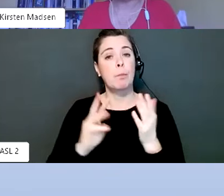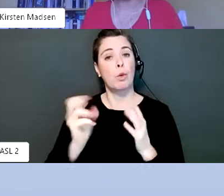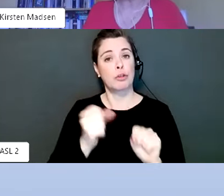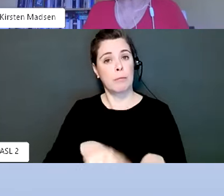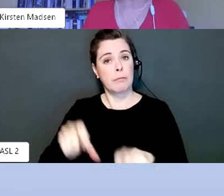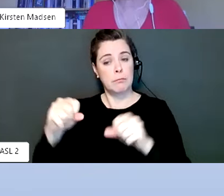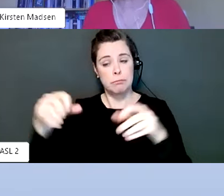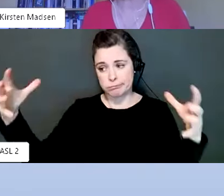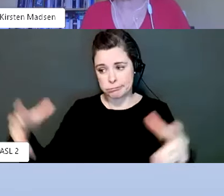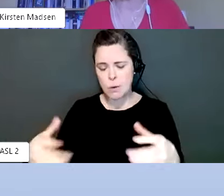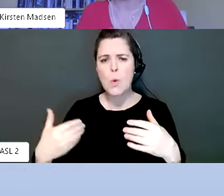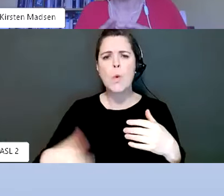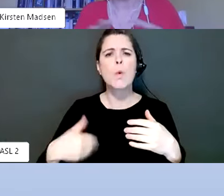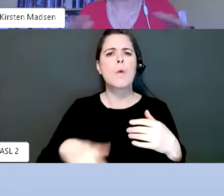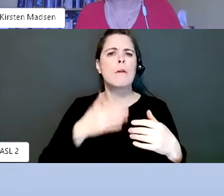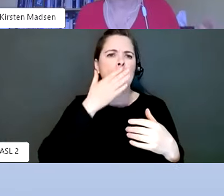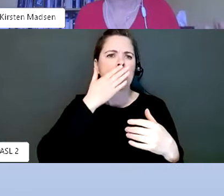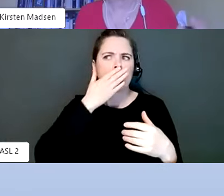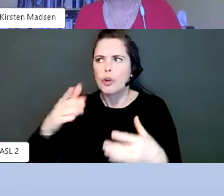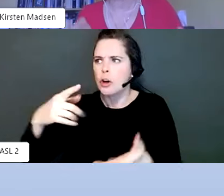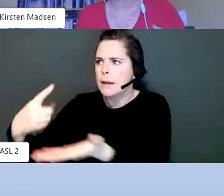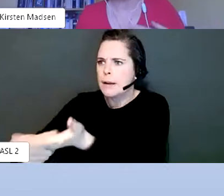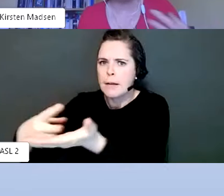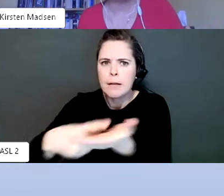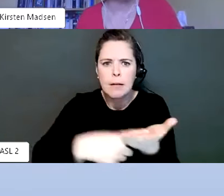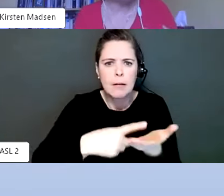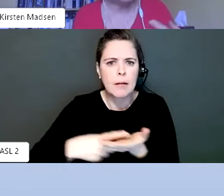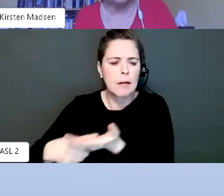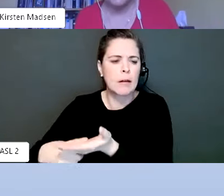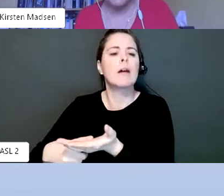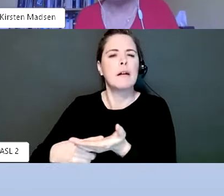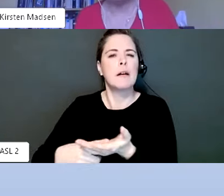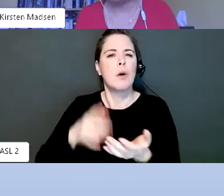up comfort agreements, where people have agreements on how